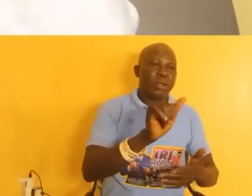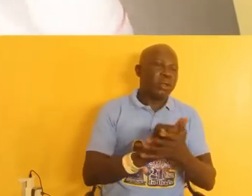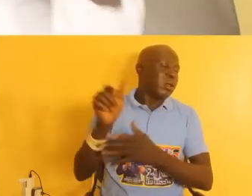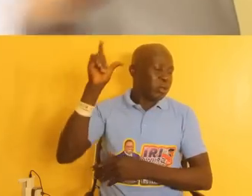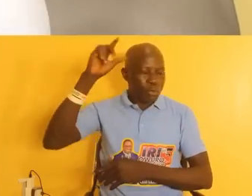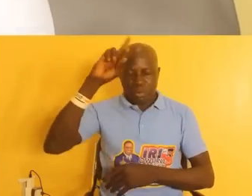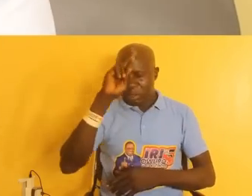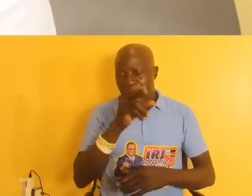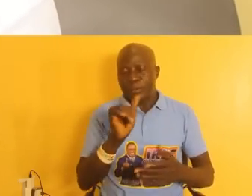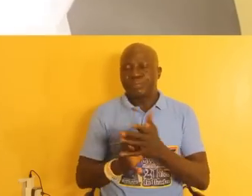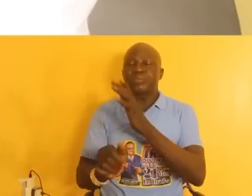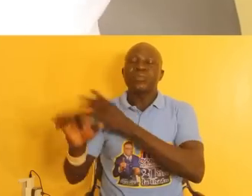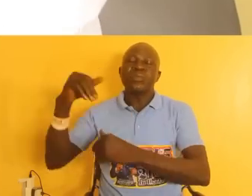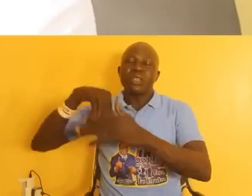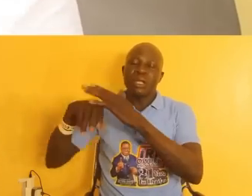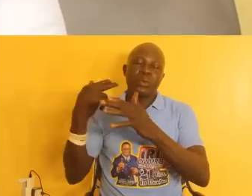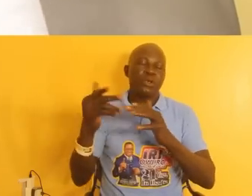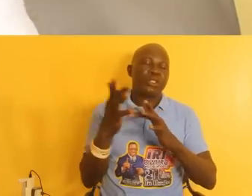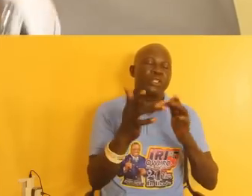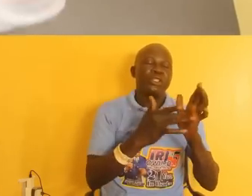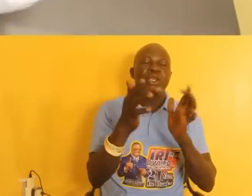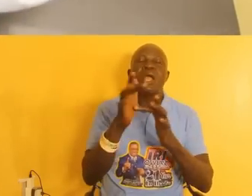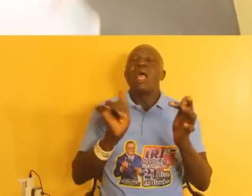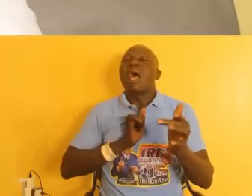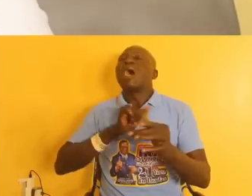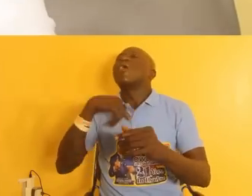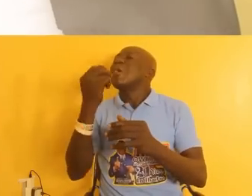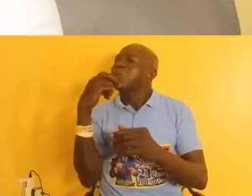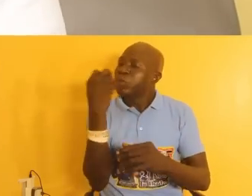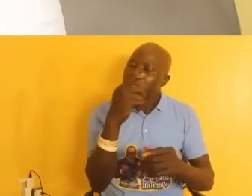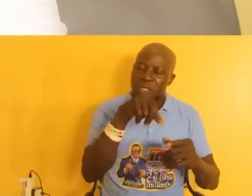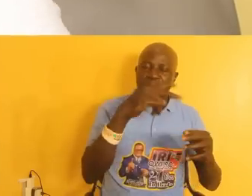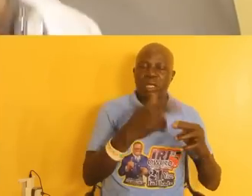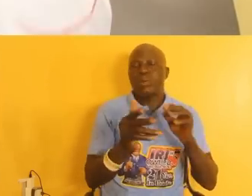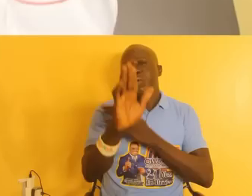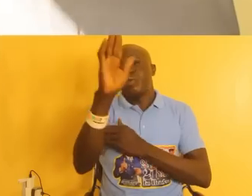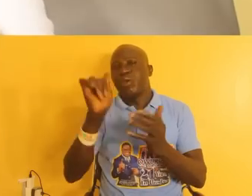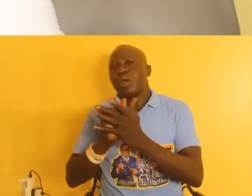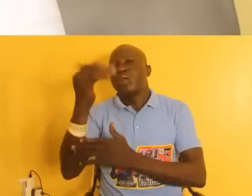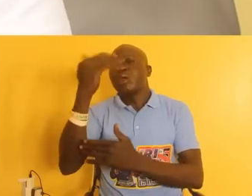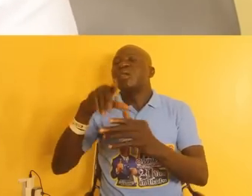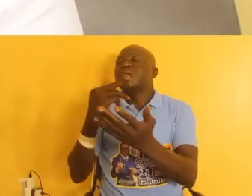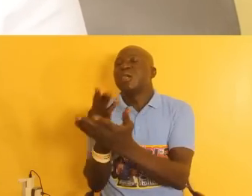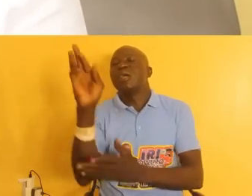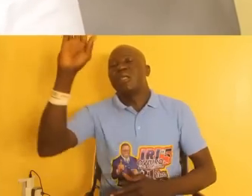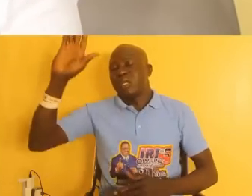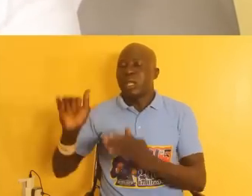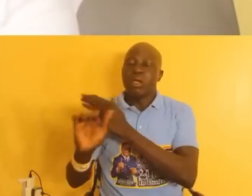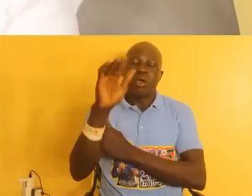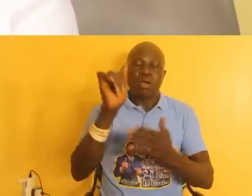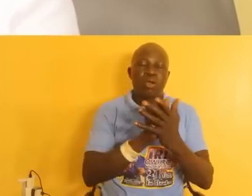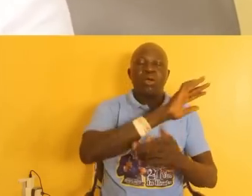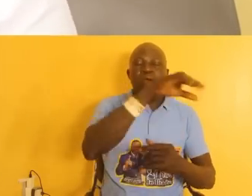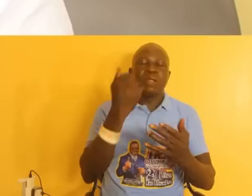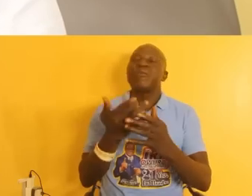believe. Listen to me, sir. In the name of Jesus, I pronounce in the name of the Lord. I said, the right hand of God,